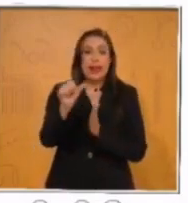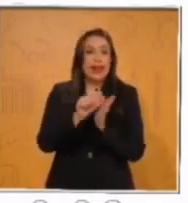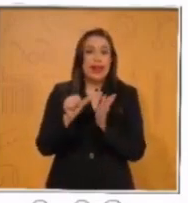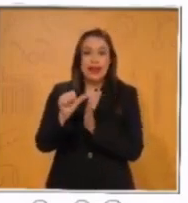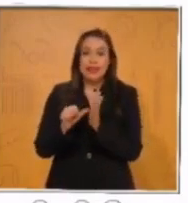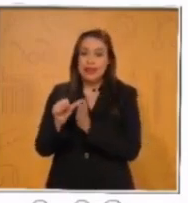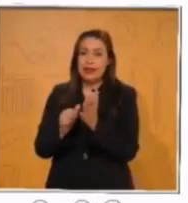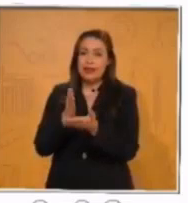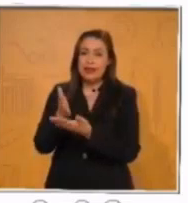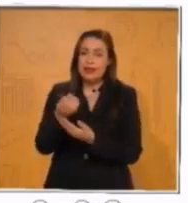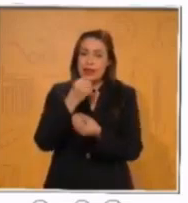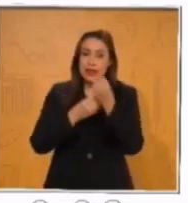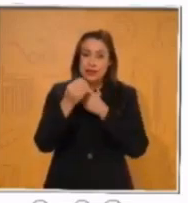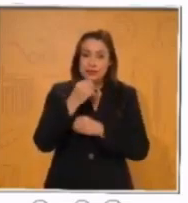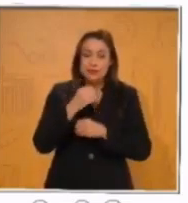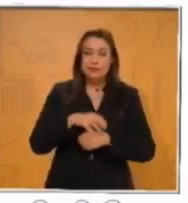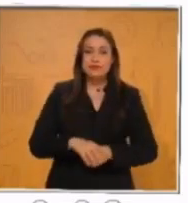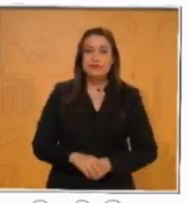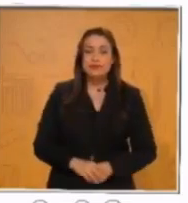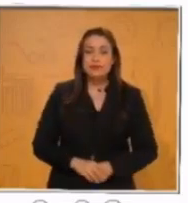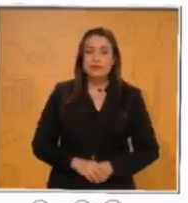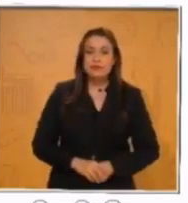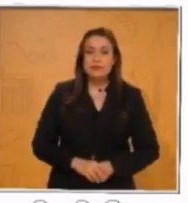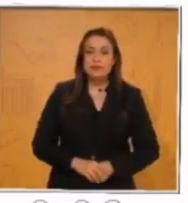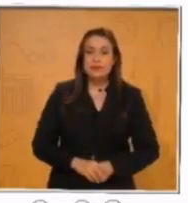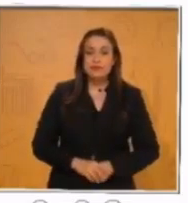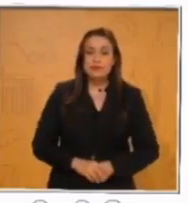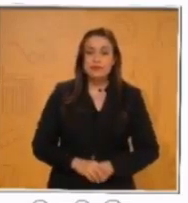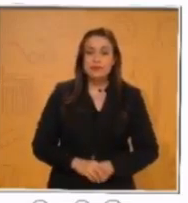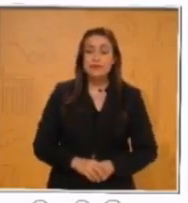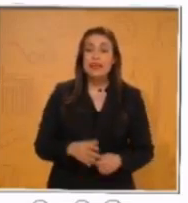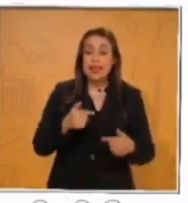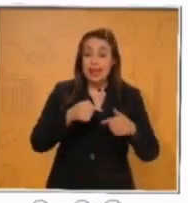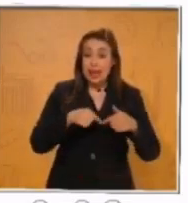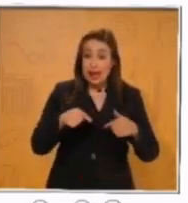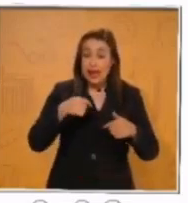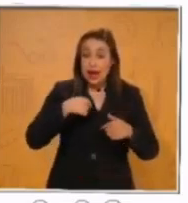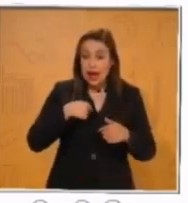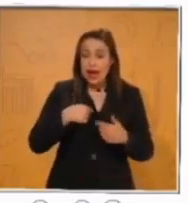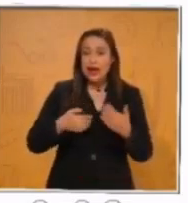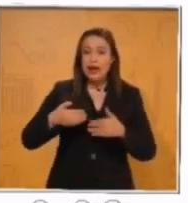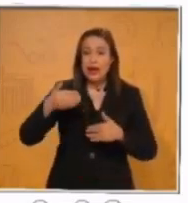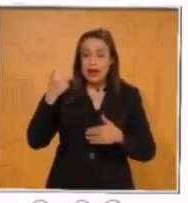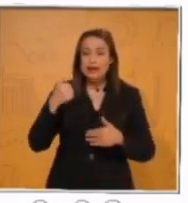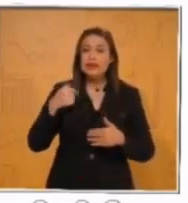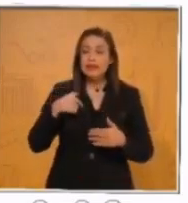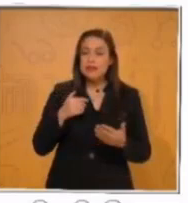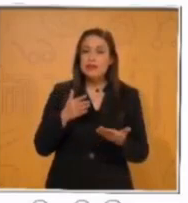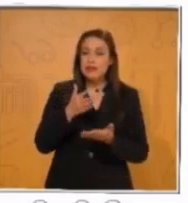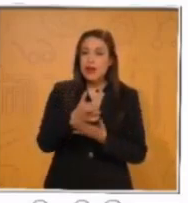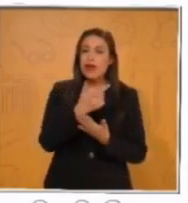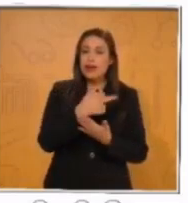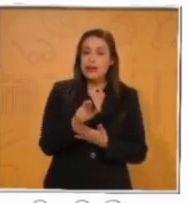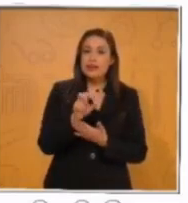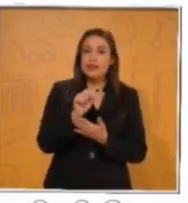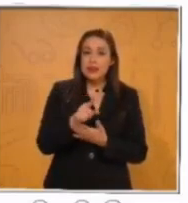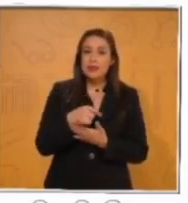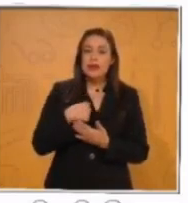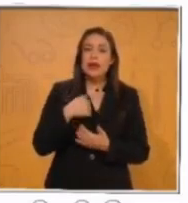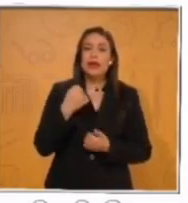Fortunately, I didn't go out this weekend. I didn't hit a restaurant. I didn't play